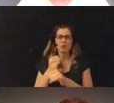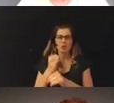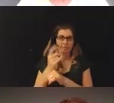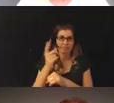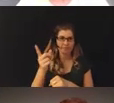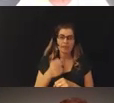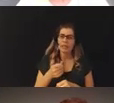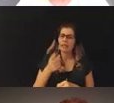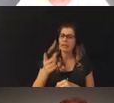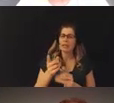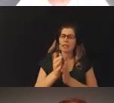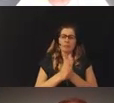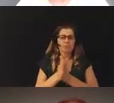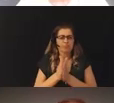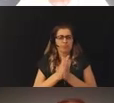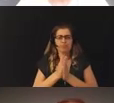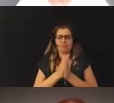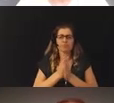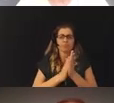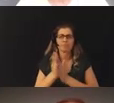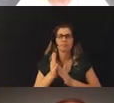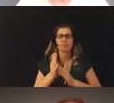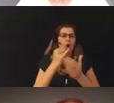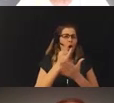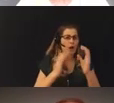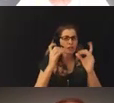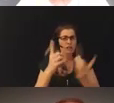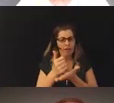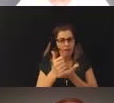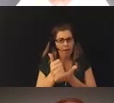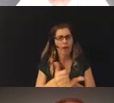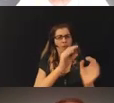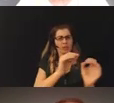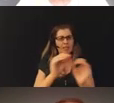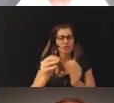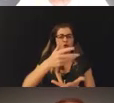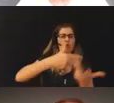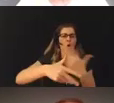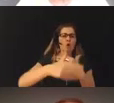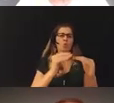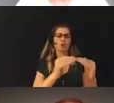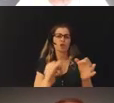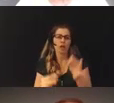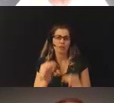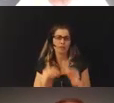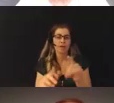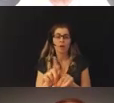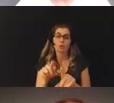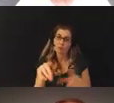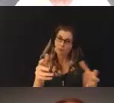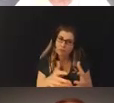deeply passionate about art education as a social justice issue and works collaboratively with students to develop